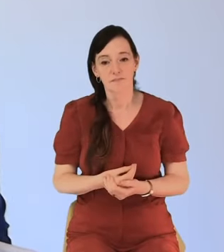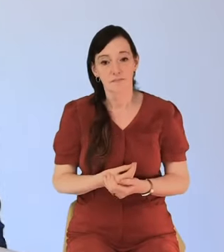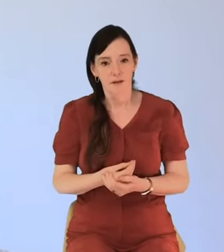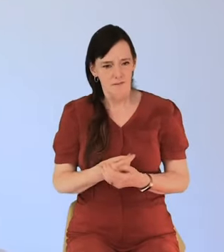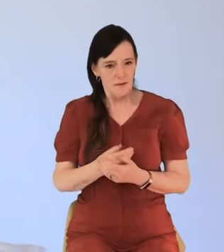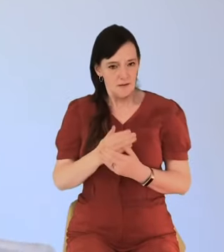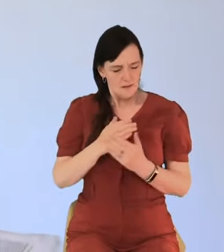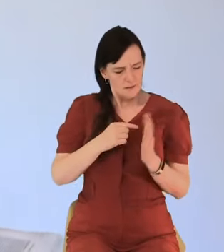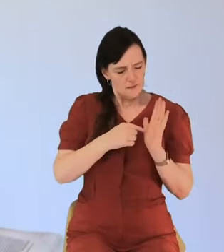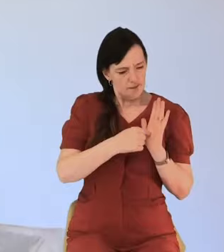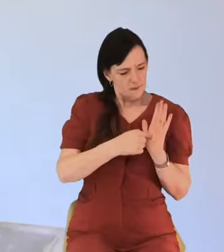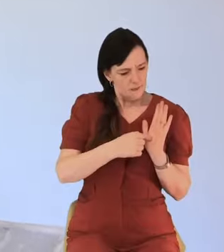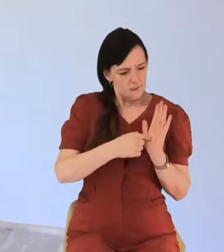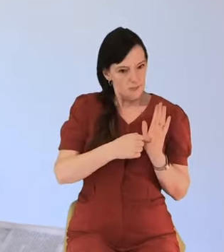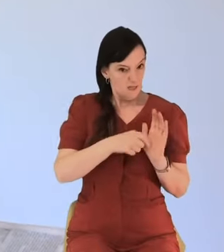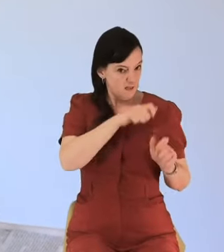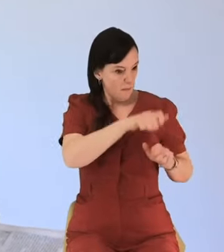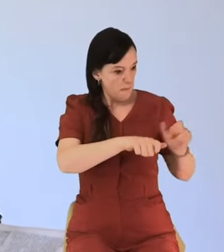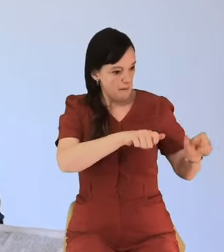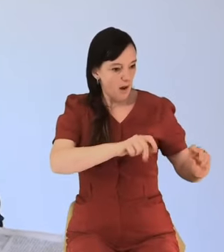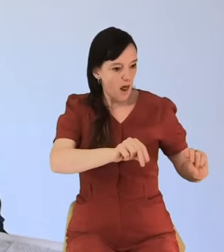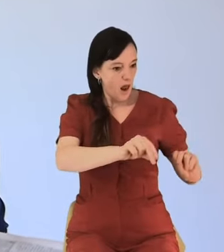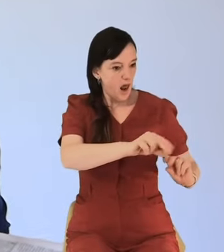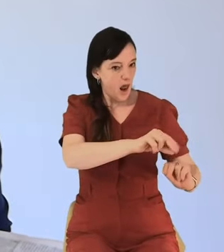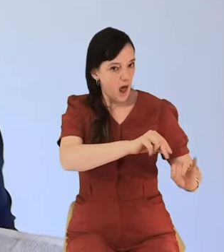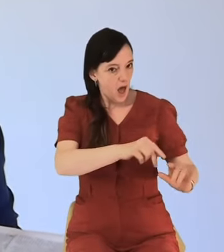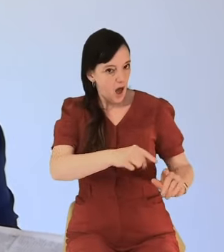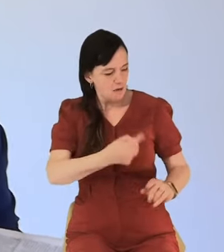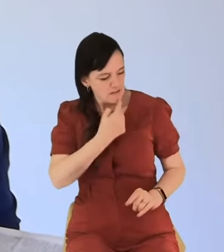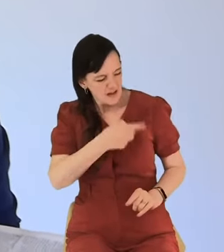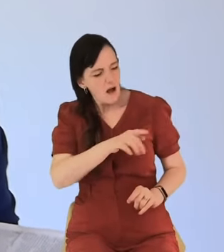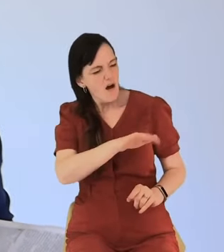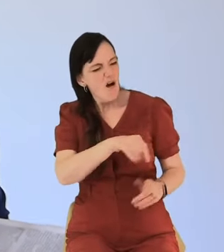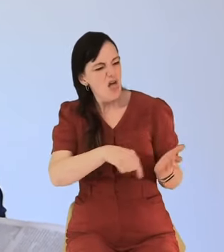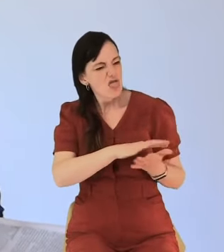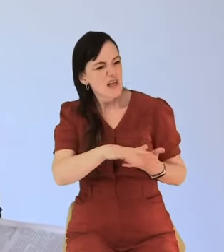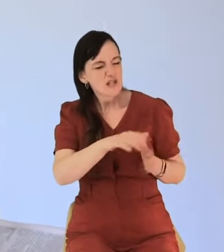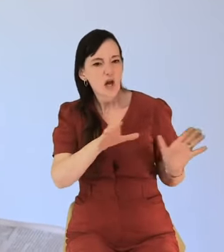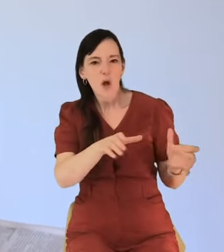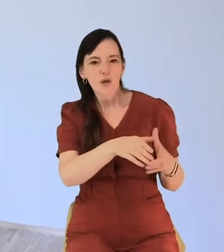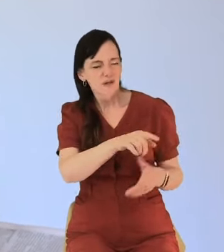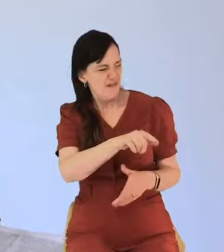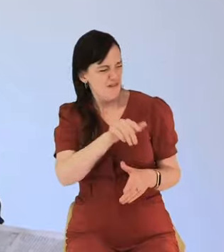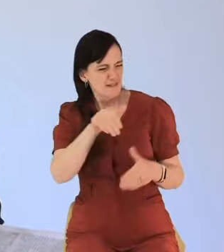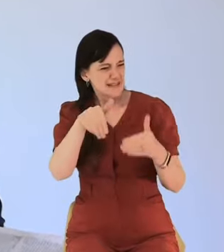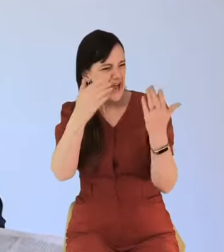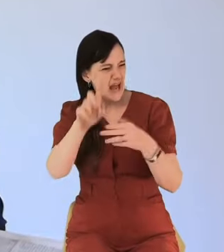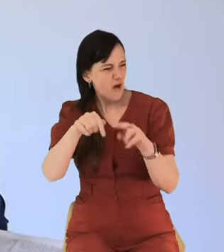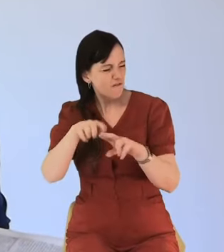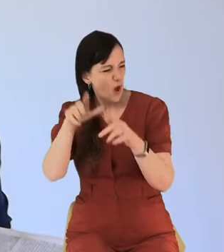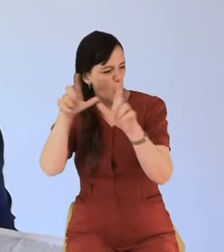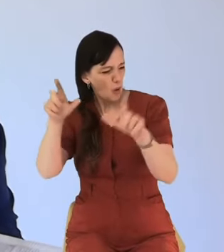And then some people start going round and telling the Thessalonians that the day of the Lord